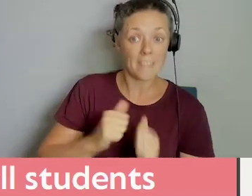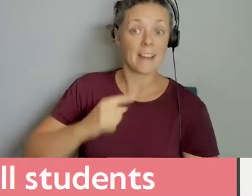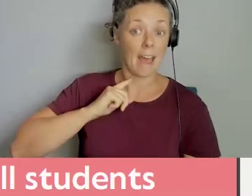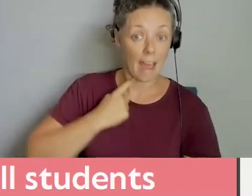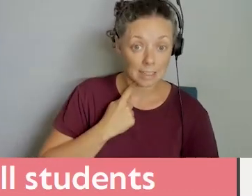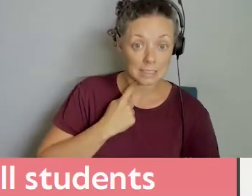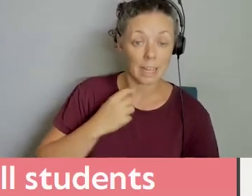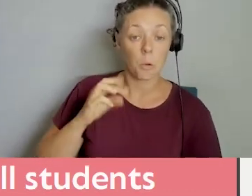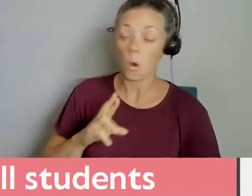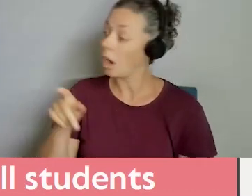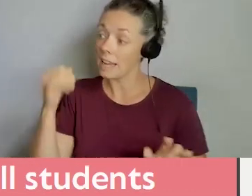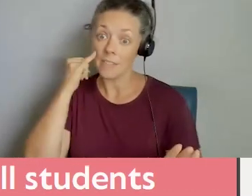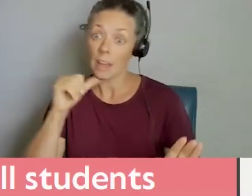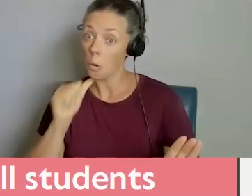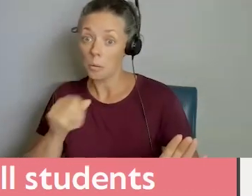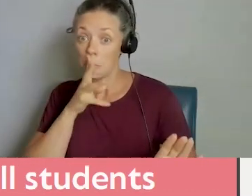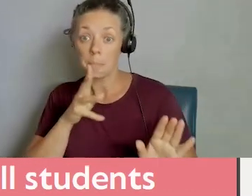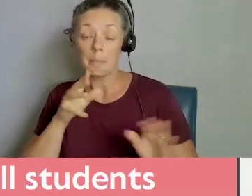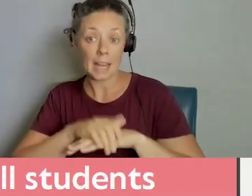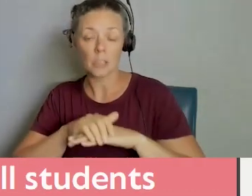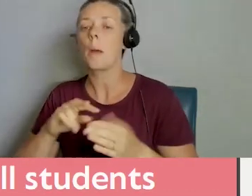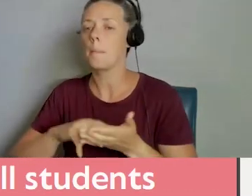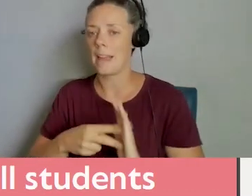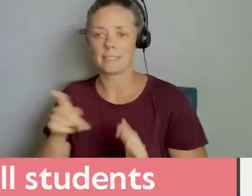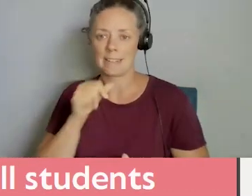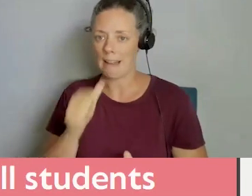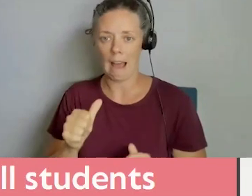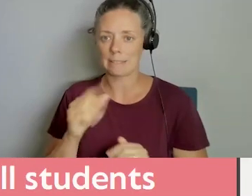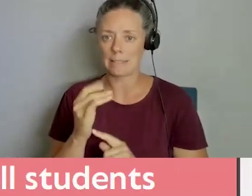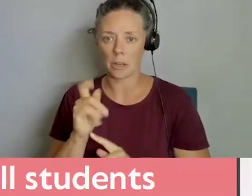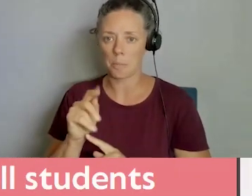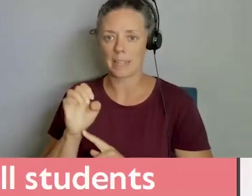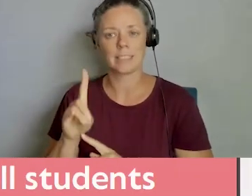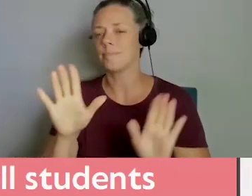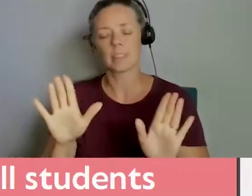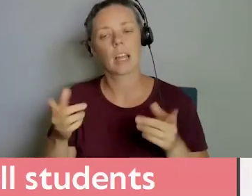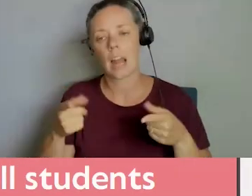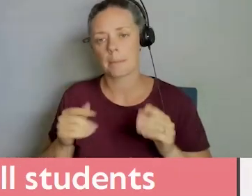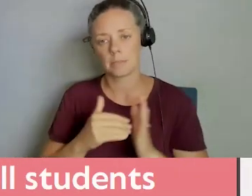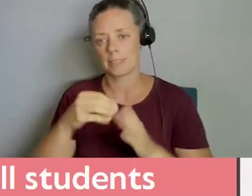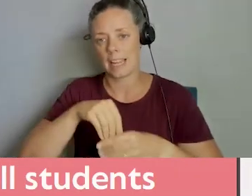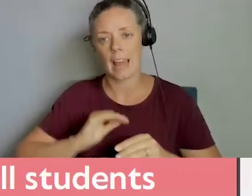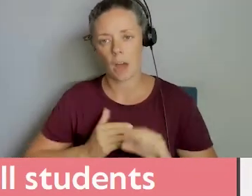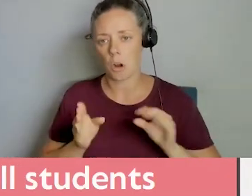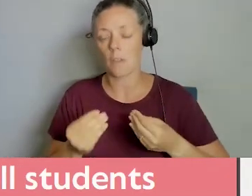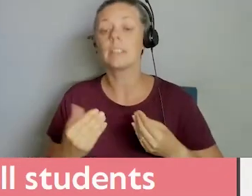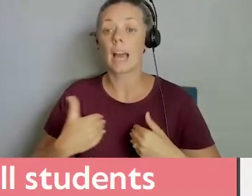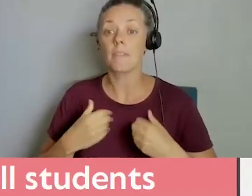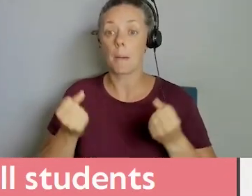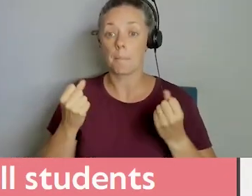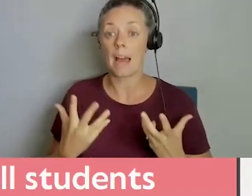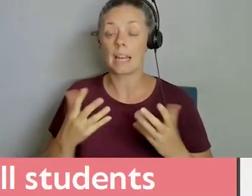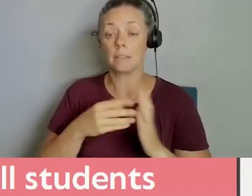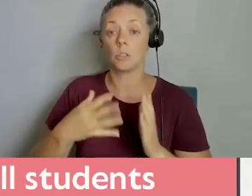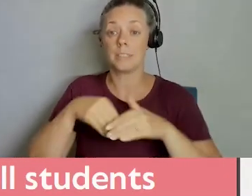That's also not true, right? And this happens a lot in our office. We have a lot of students coming into our